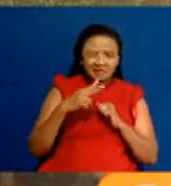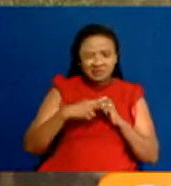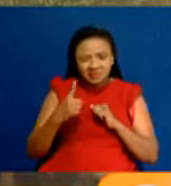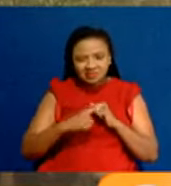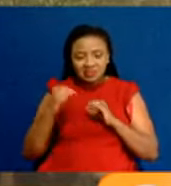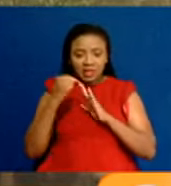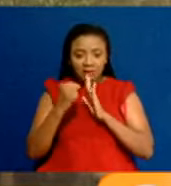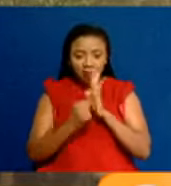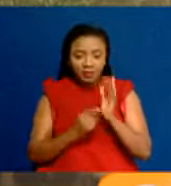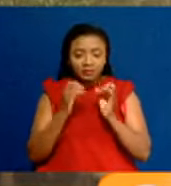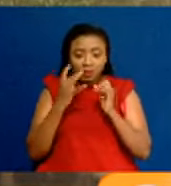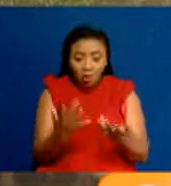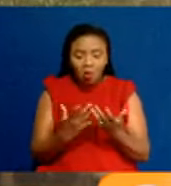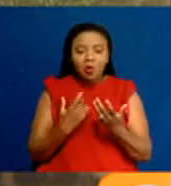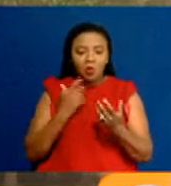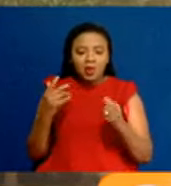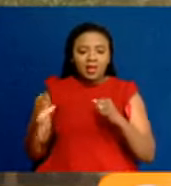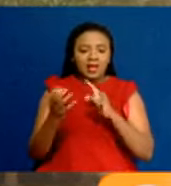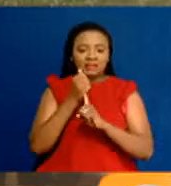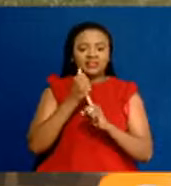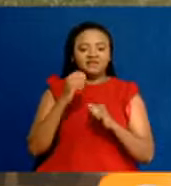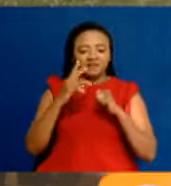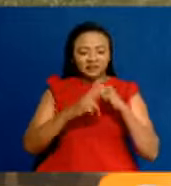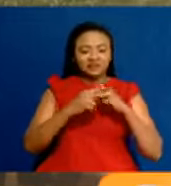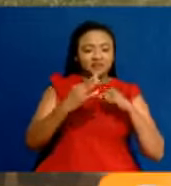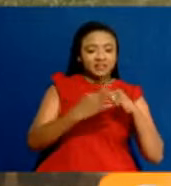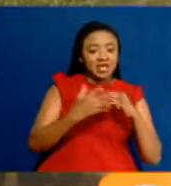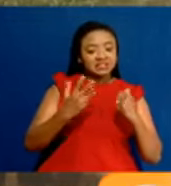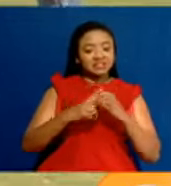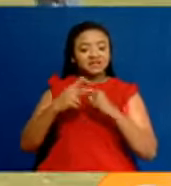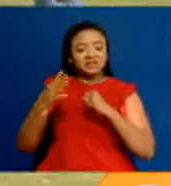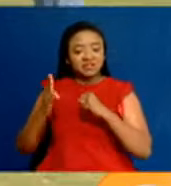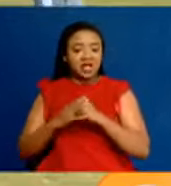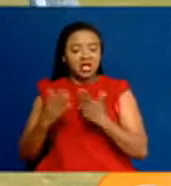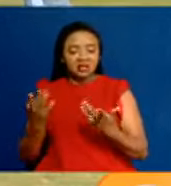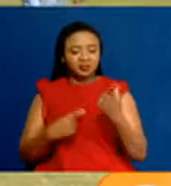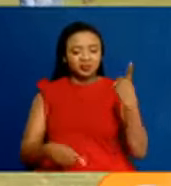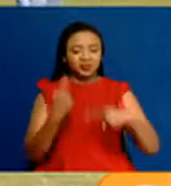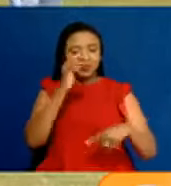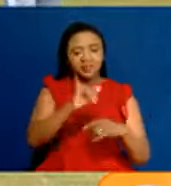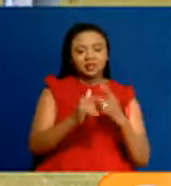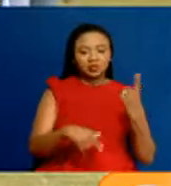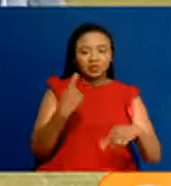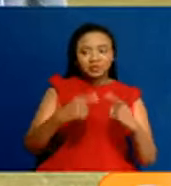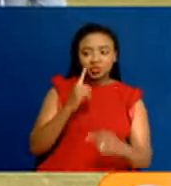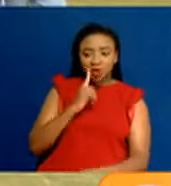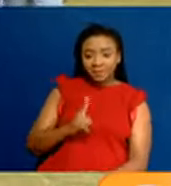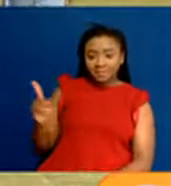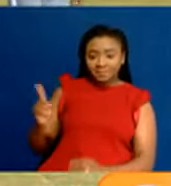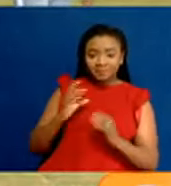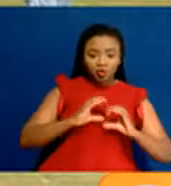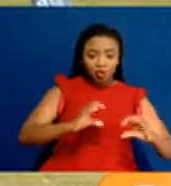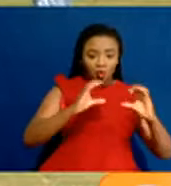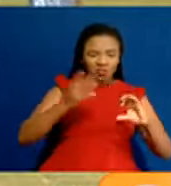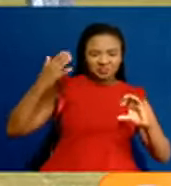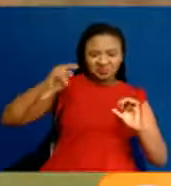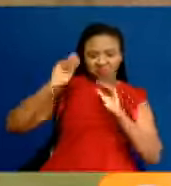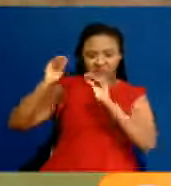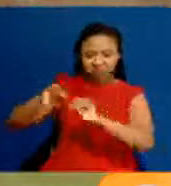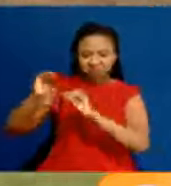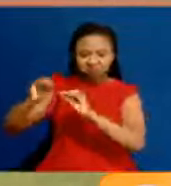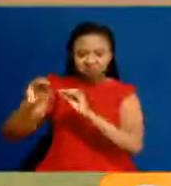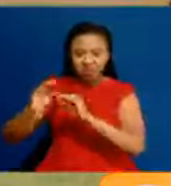if not a record-breaking 78, 79 to win the league. Kocha huyo zamani akifunza timu ya taifa ya Uganda ametaja